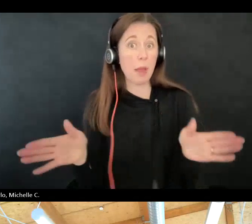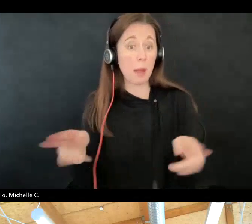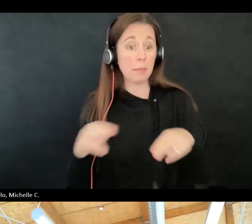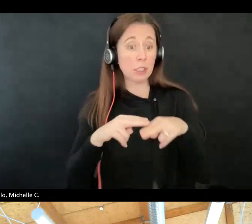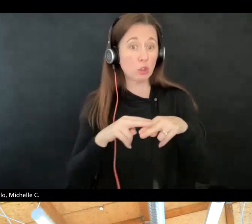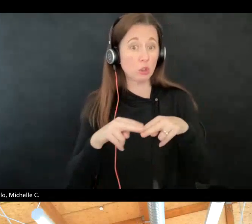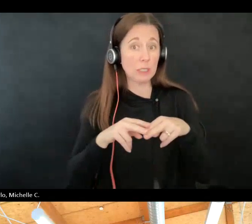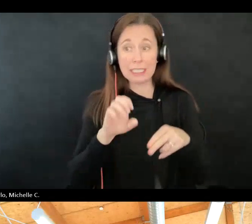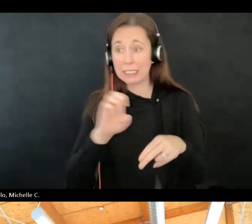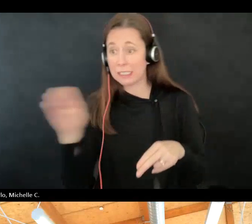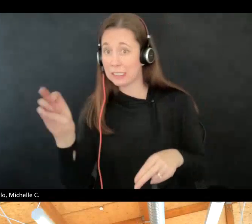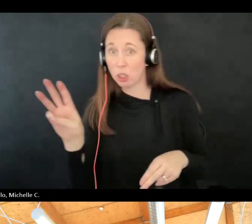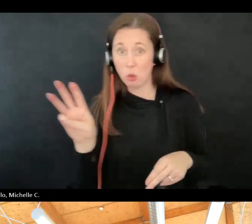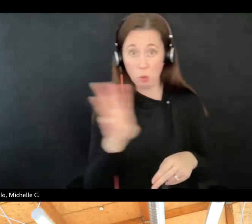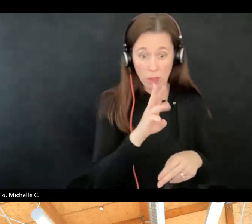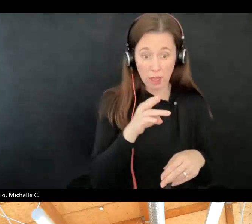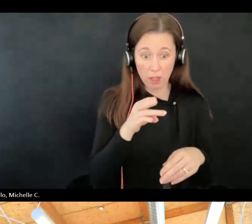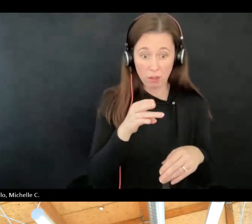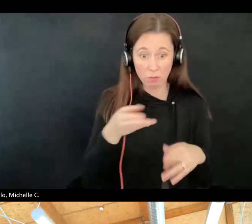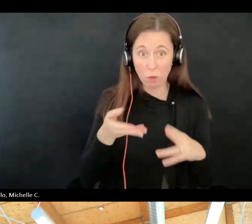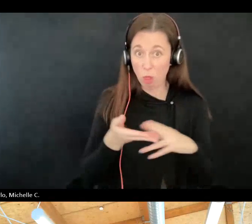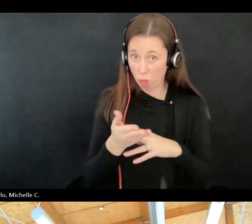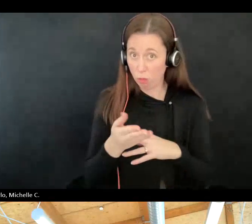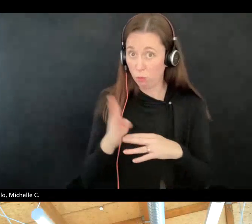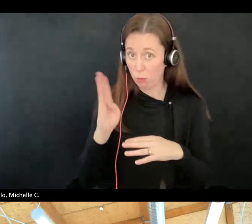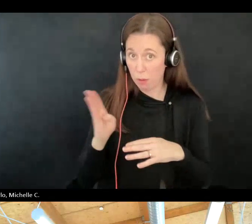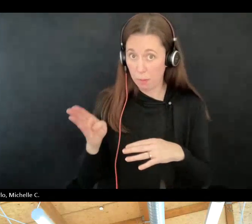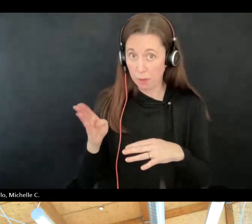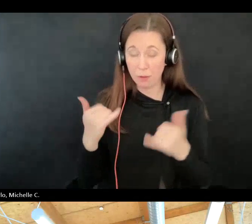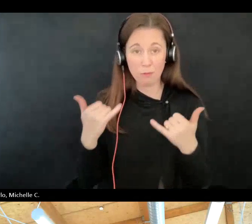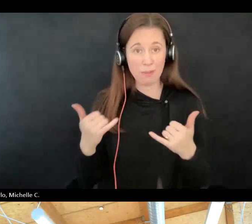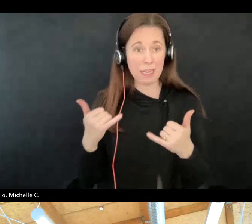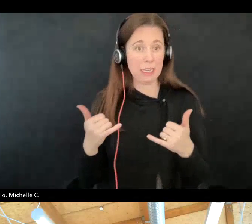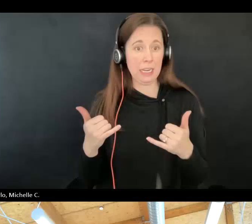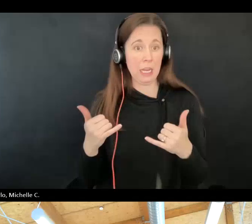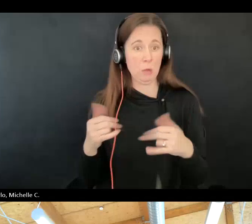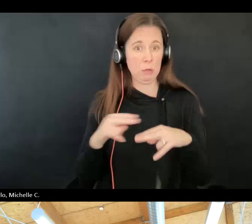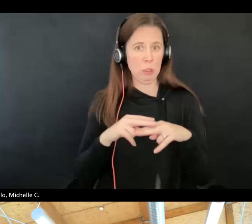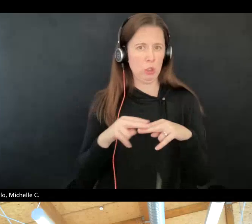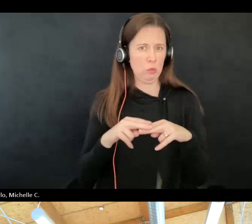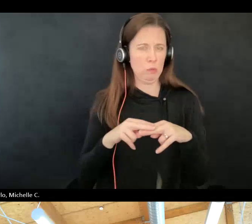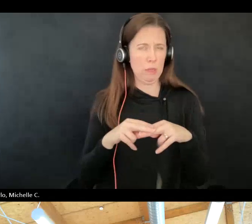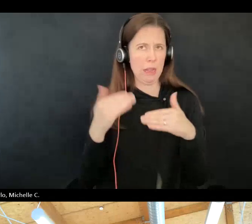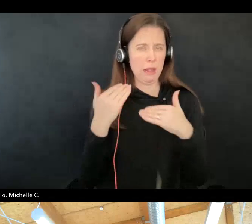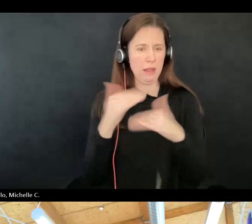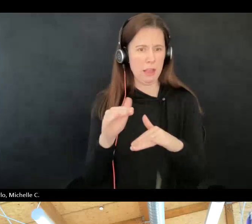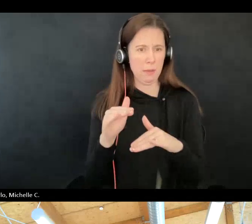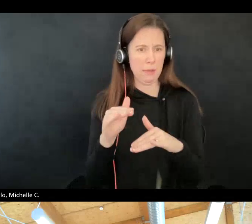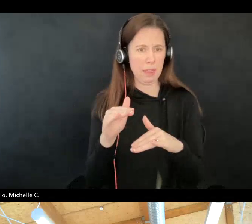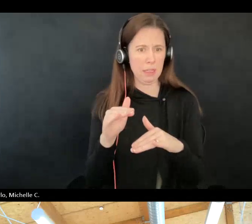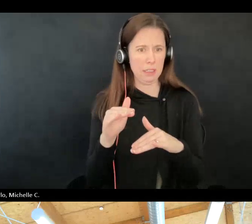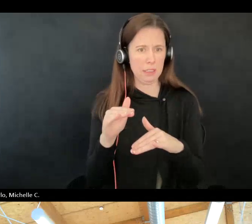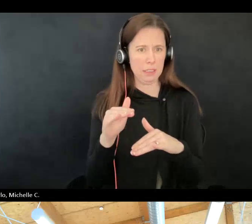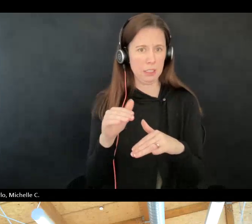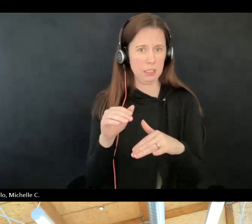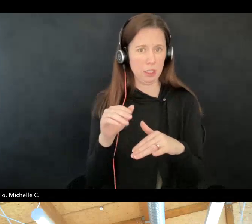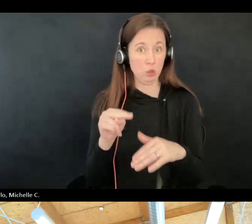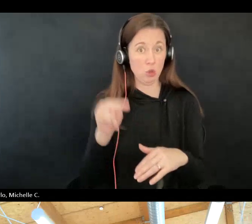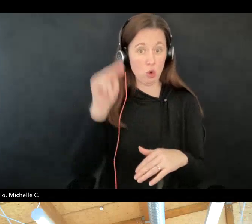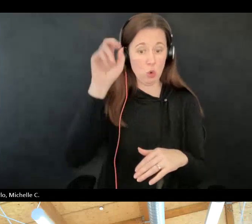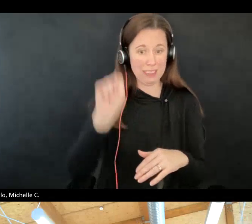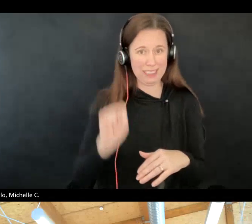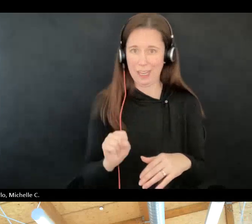in Baltimore. Unlike its current public train system, it solely goes south to north